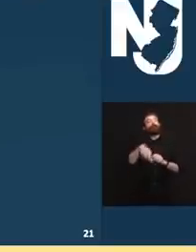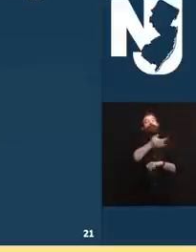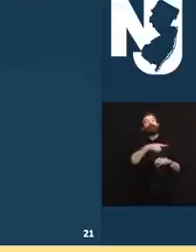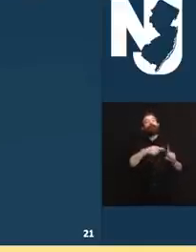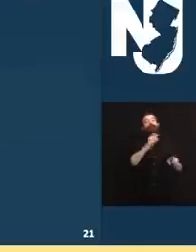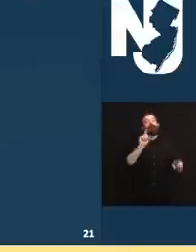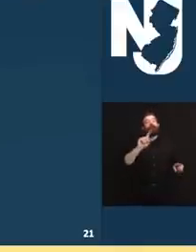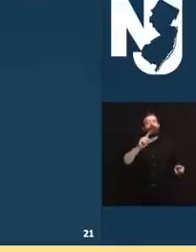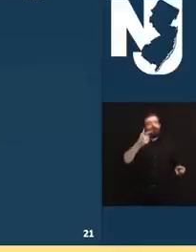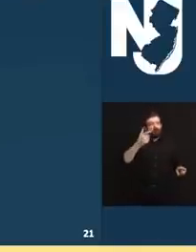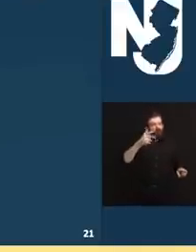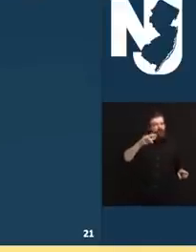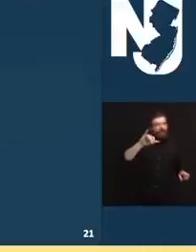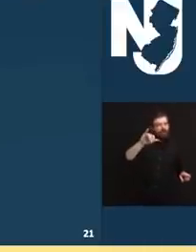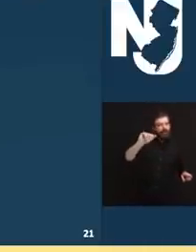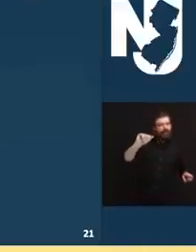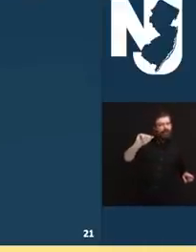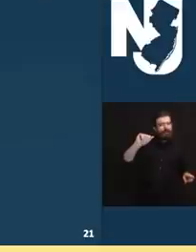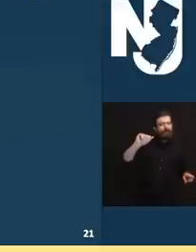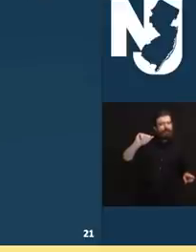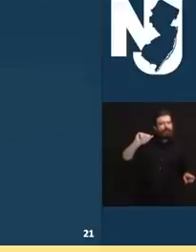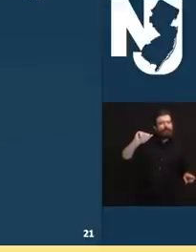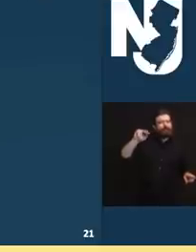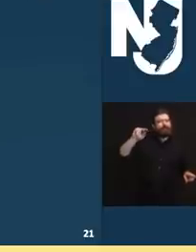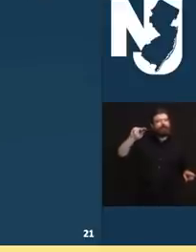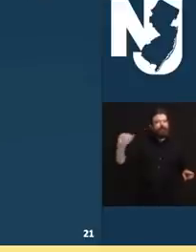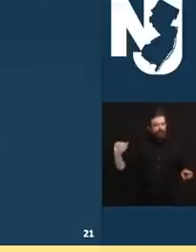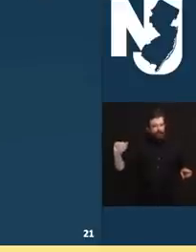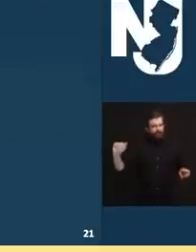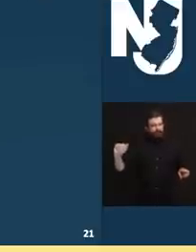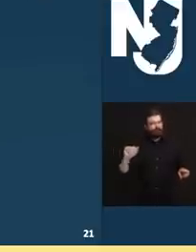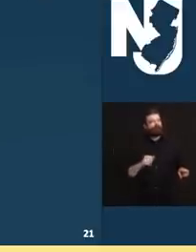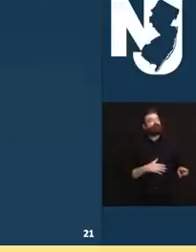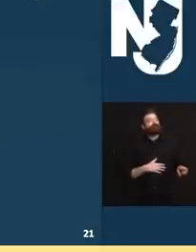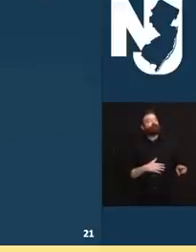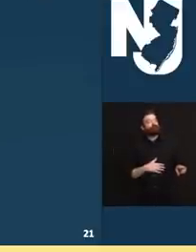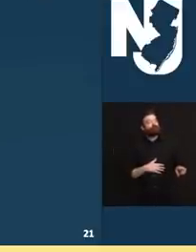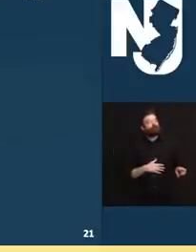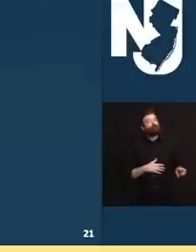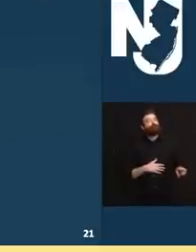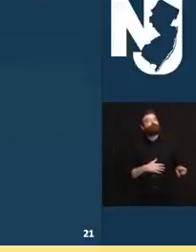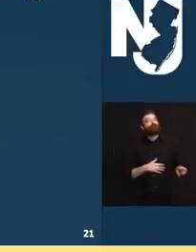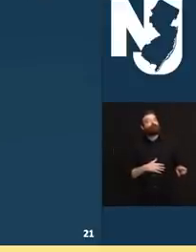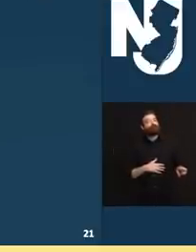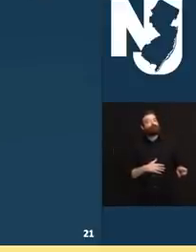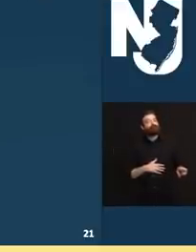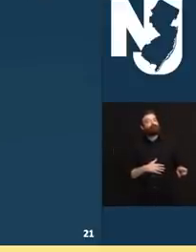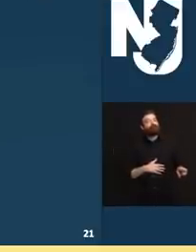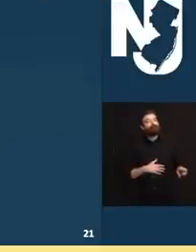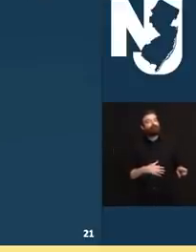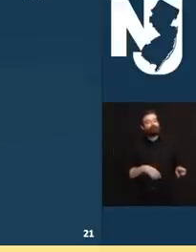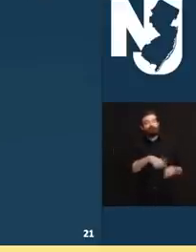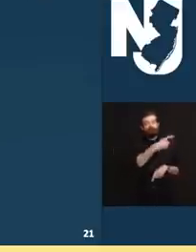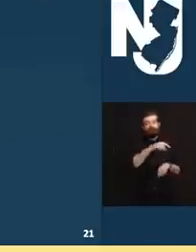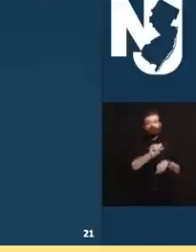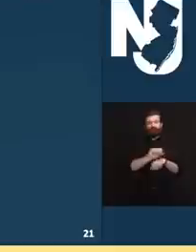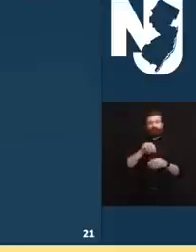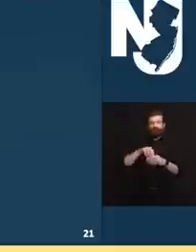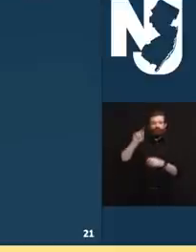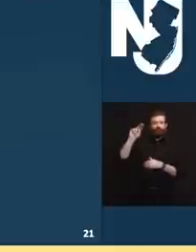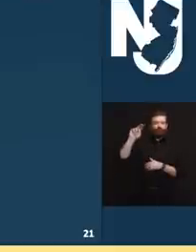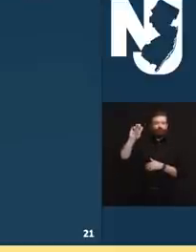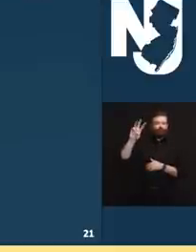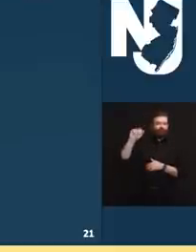met while working at the former Naines Metal Finishing Company in Newark, a workplace, by the way, that hired many